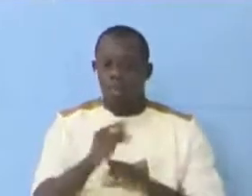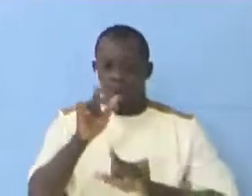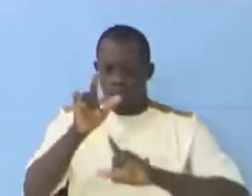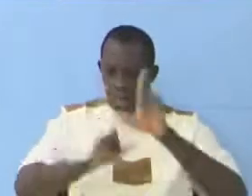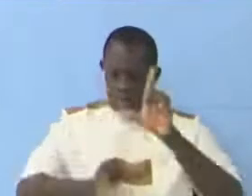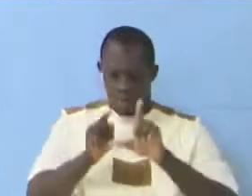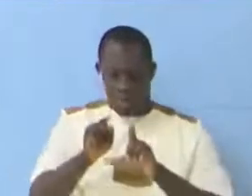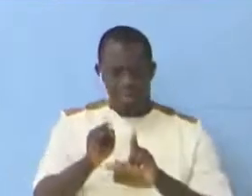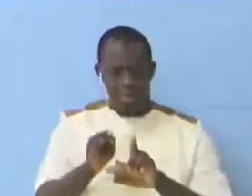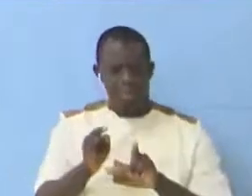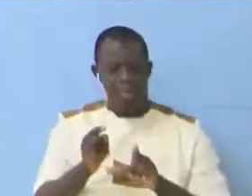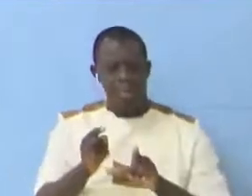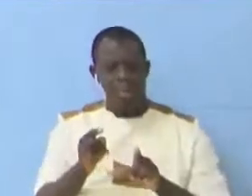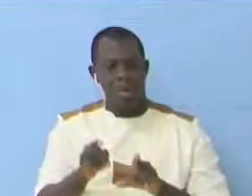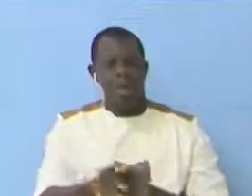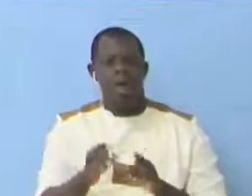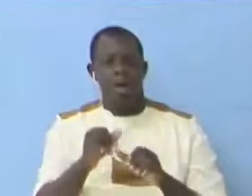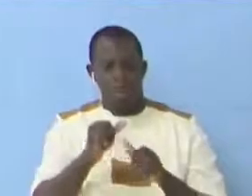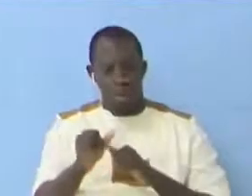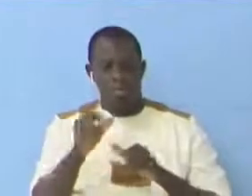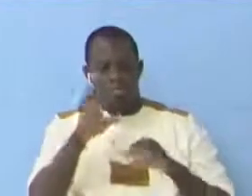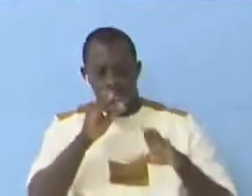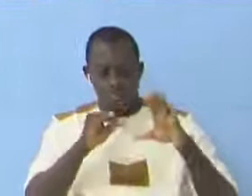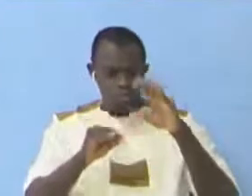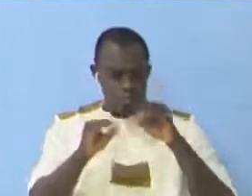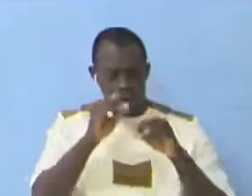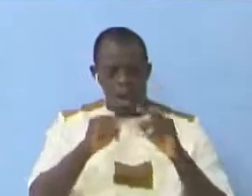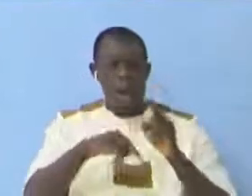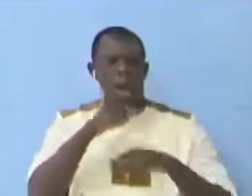Stage. Let's talk about the